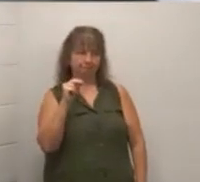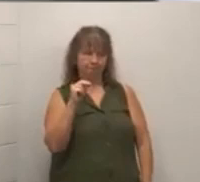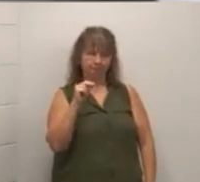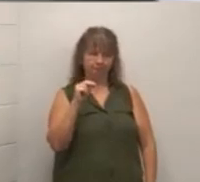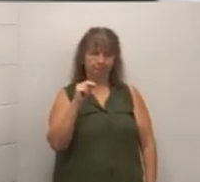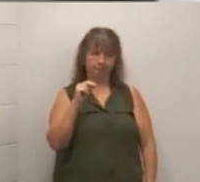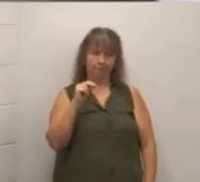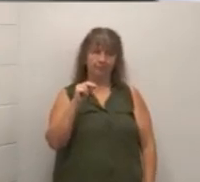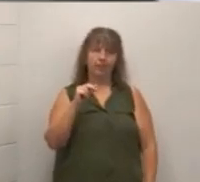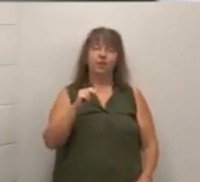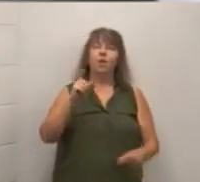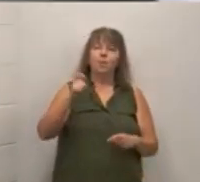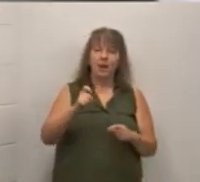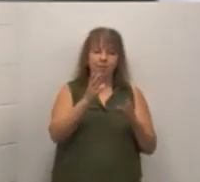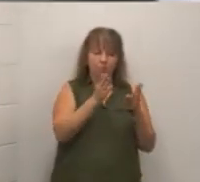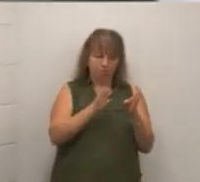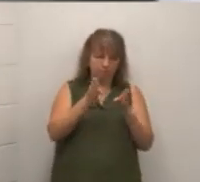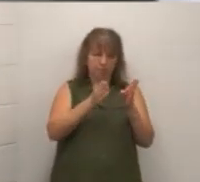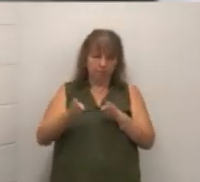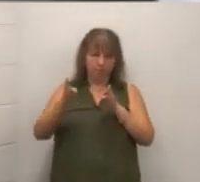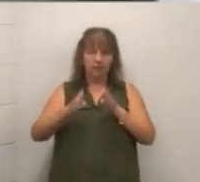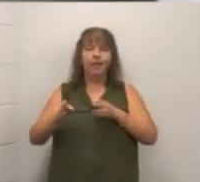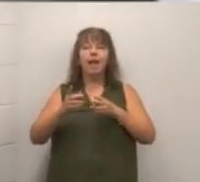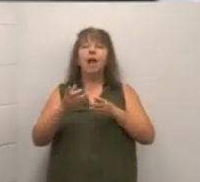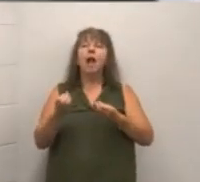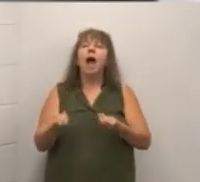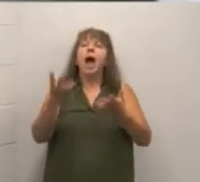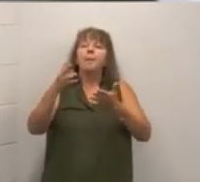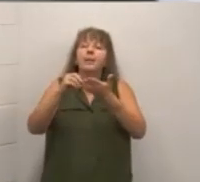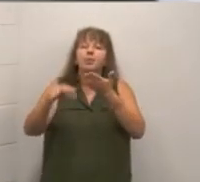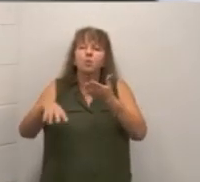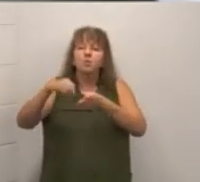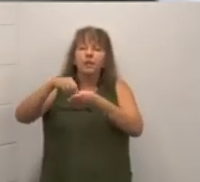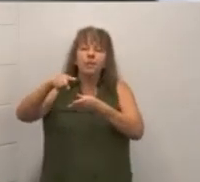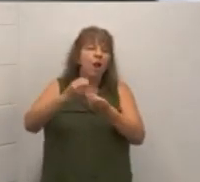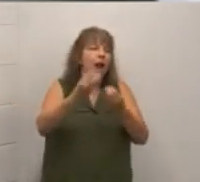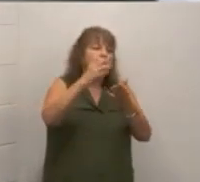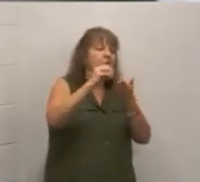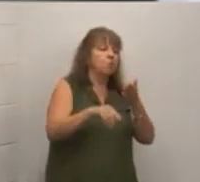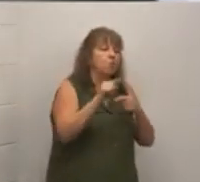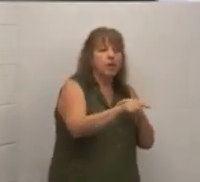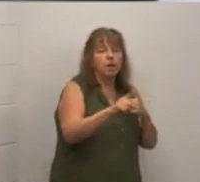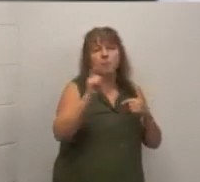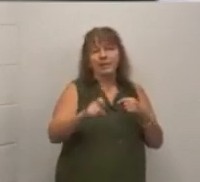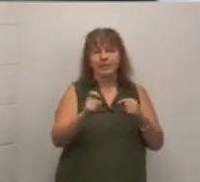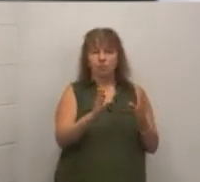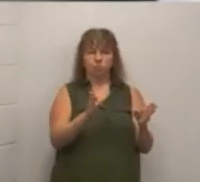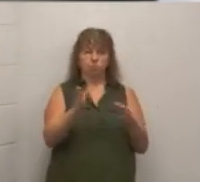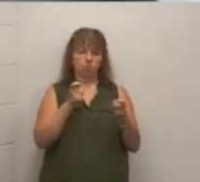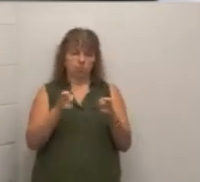We just have to be, continue to be controlled in social distancing and whatnot. But we also don't want to